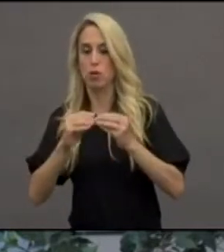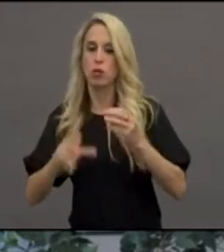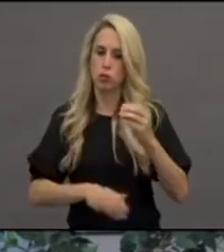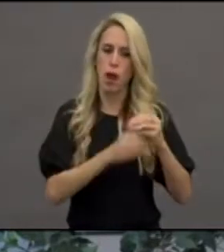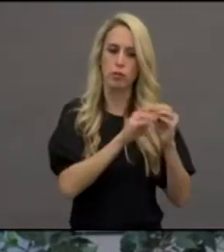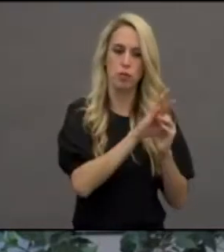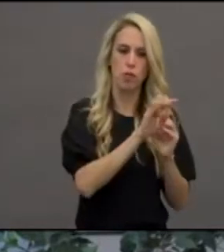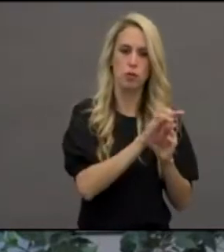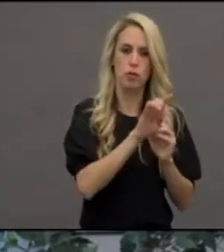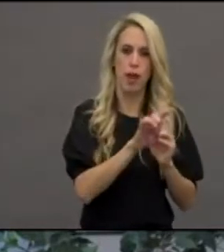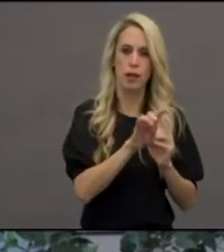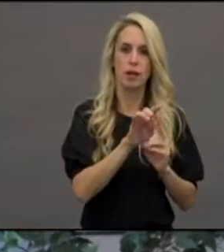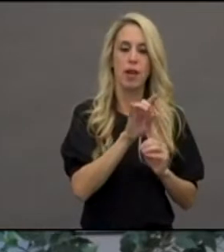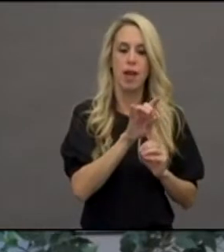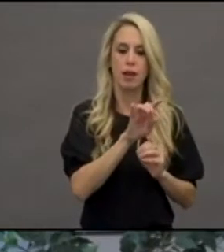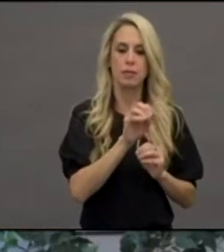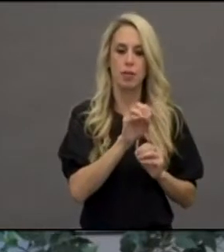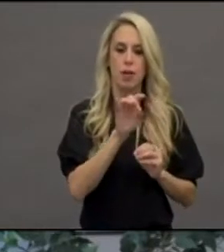to the